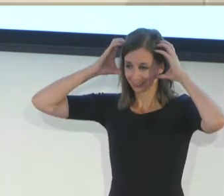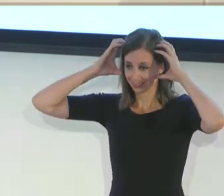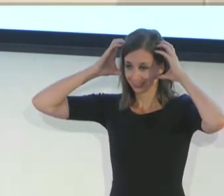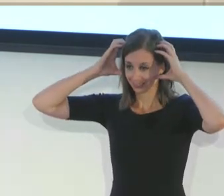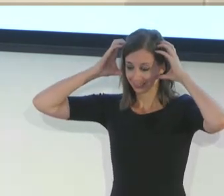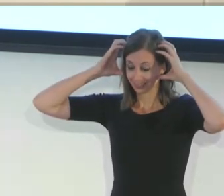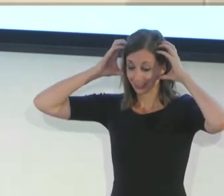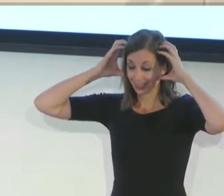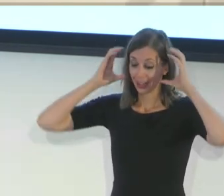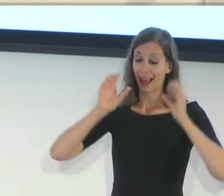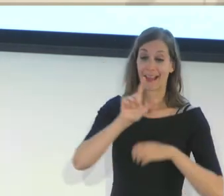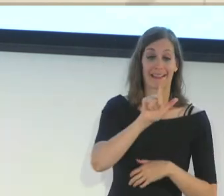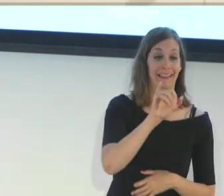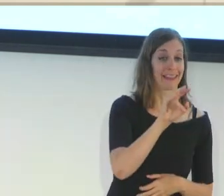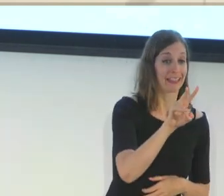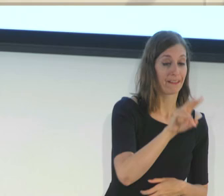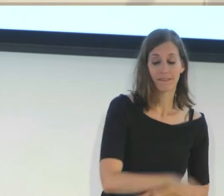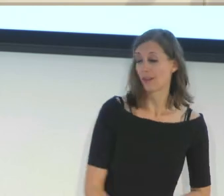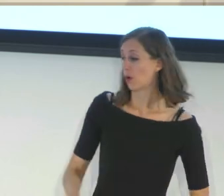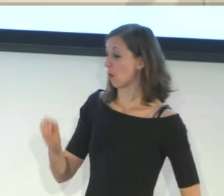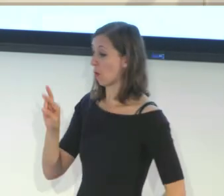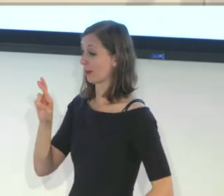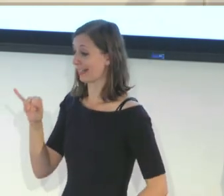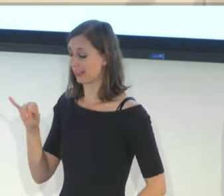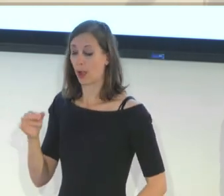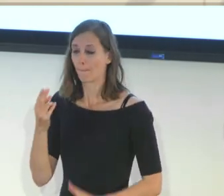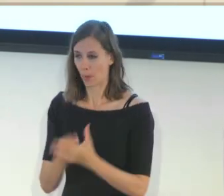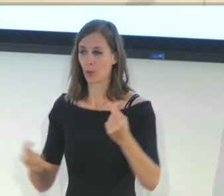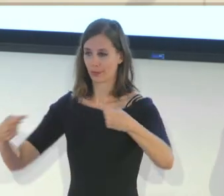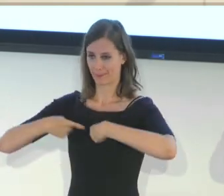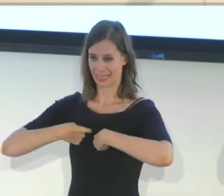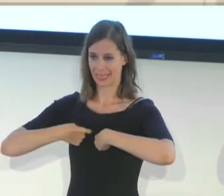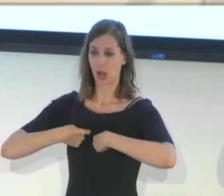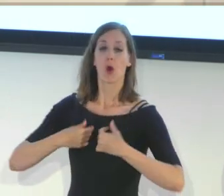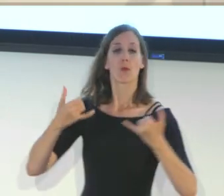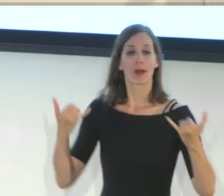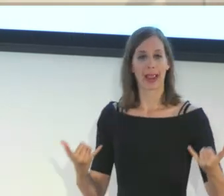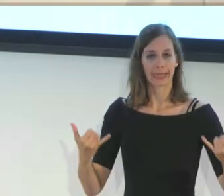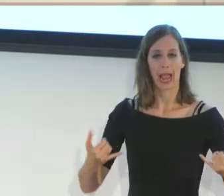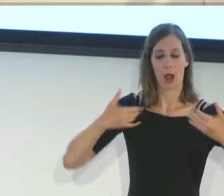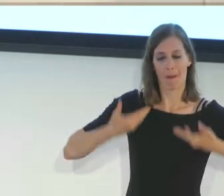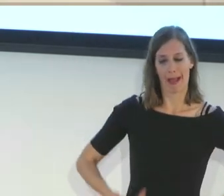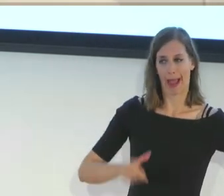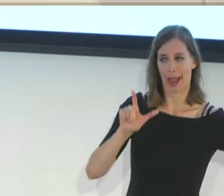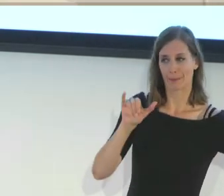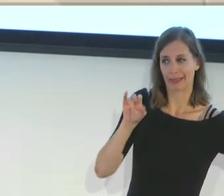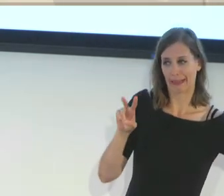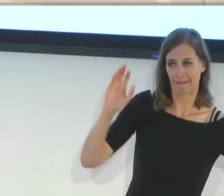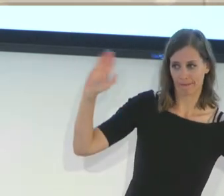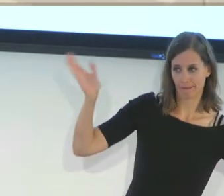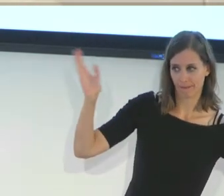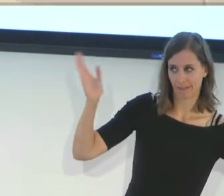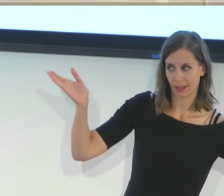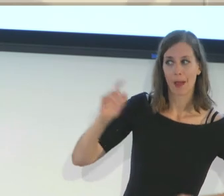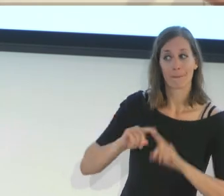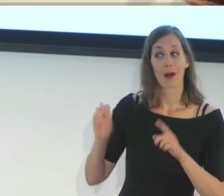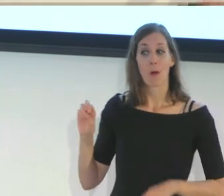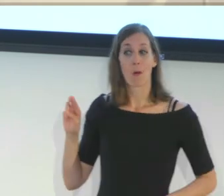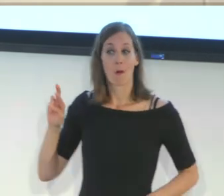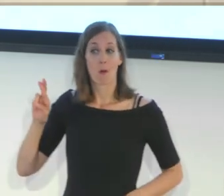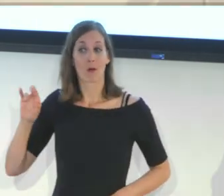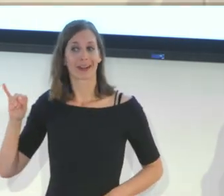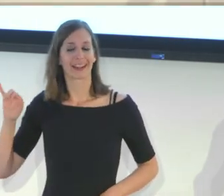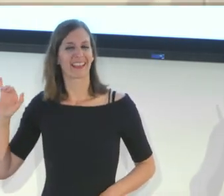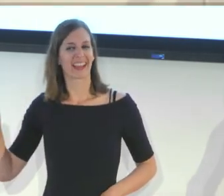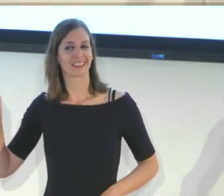are me. Right now you're getting Liv. But within me there exists another discrete persona that I've tried to